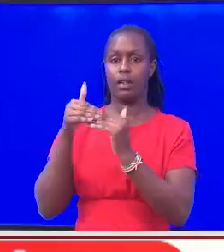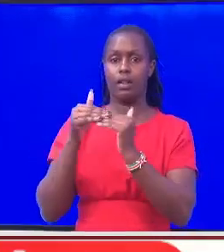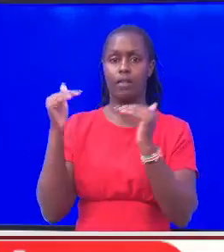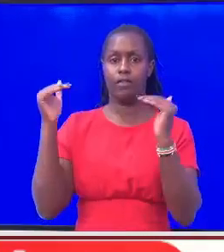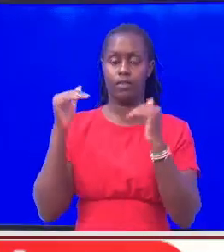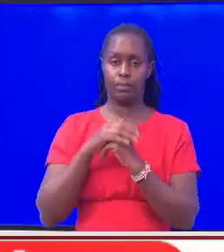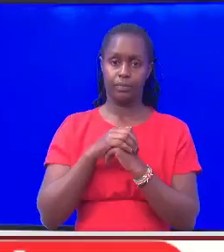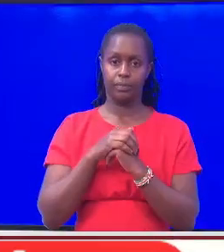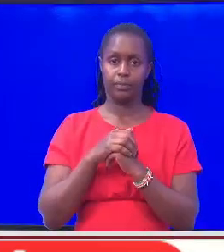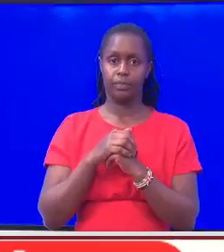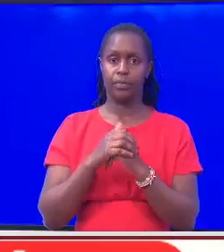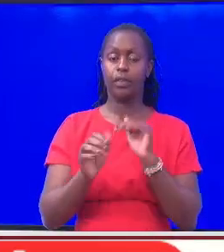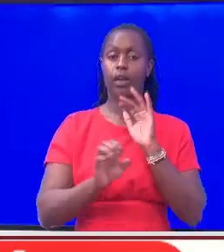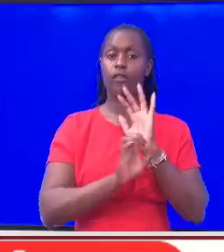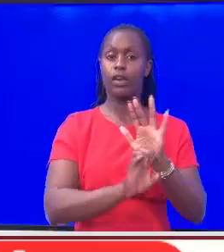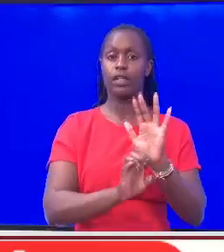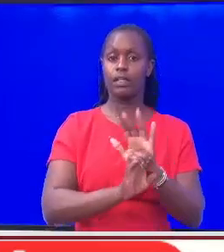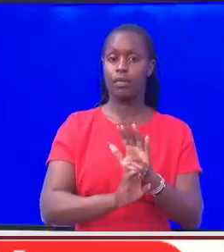Kericho